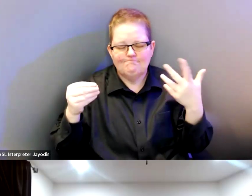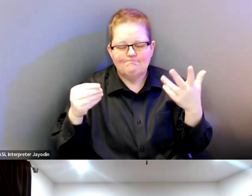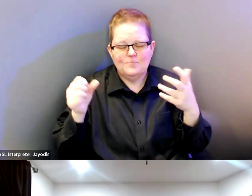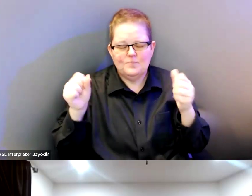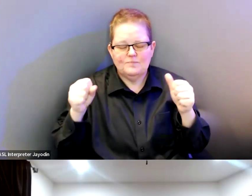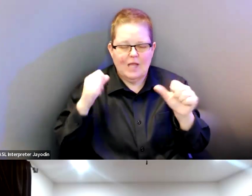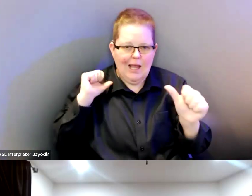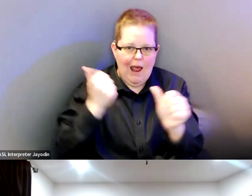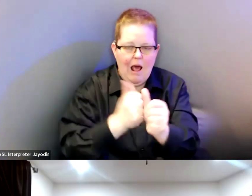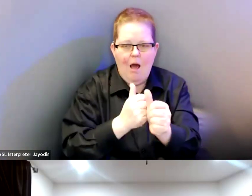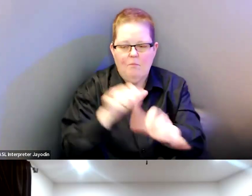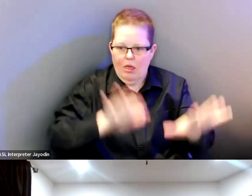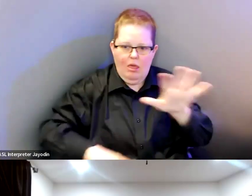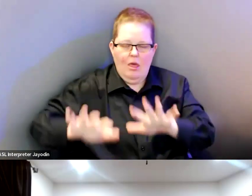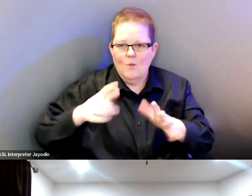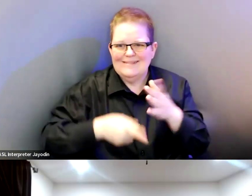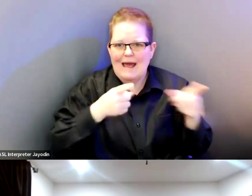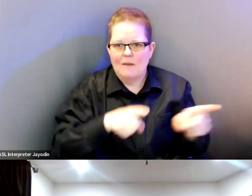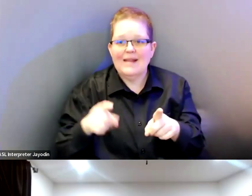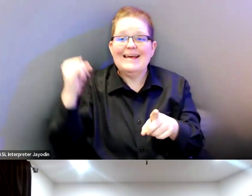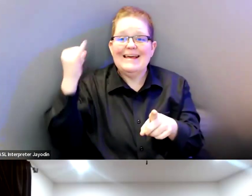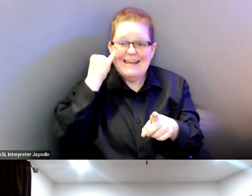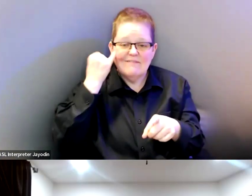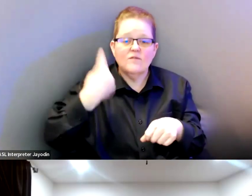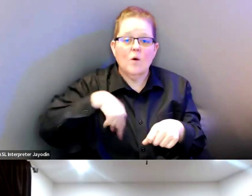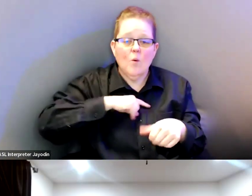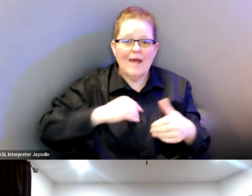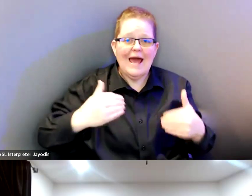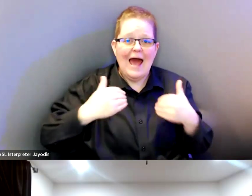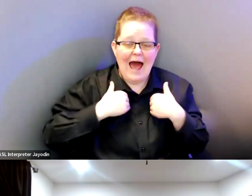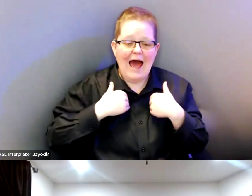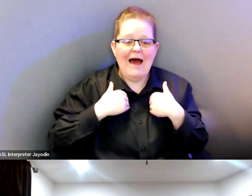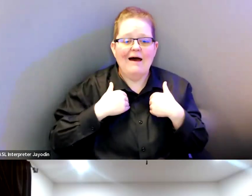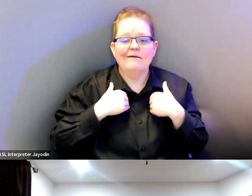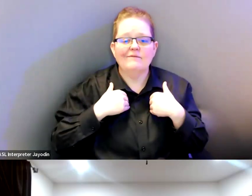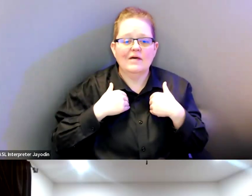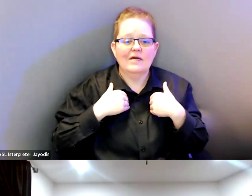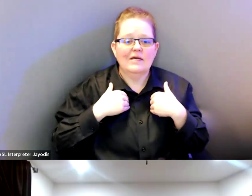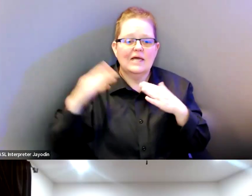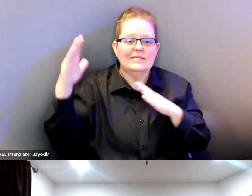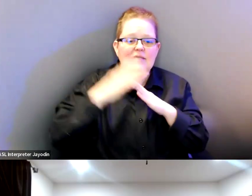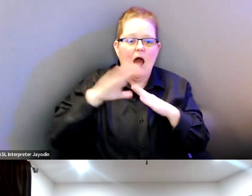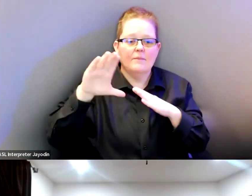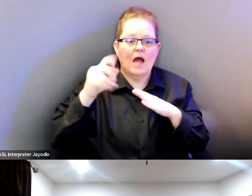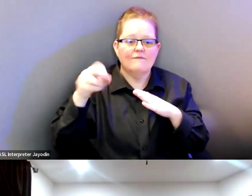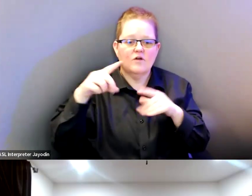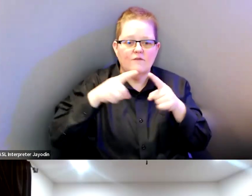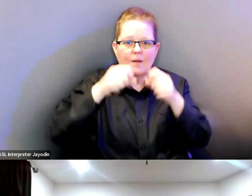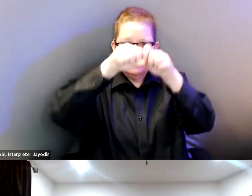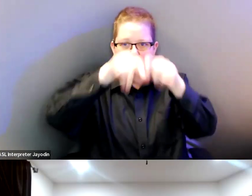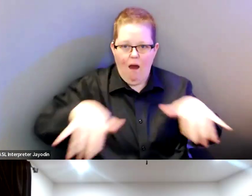bearings and all of that. If we have the top cover and like, from the top. And when we did the